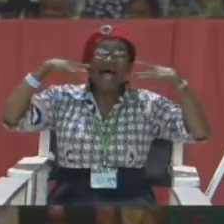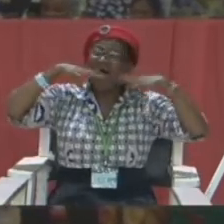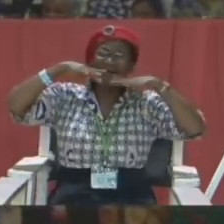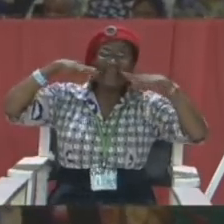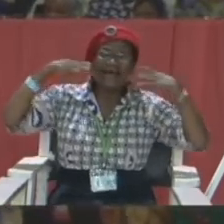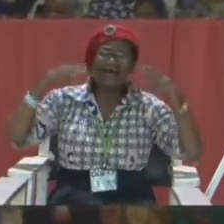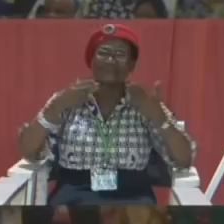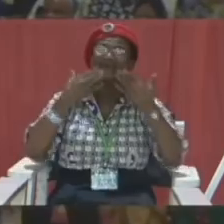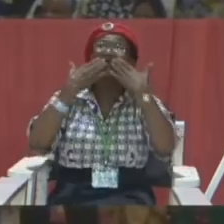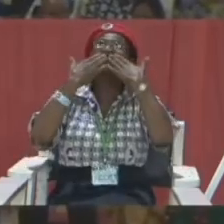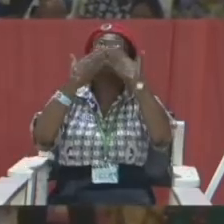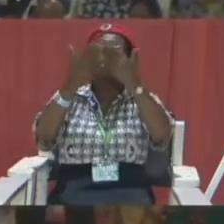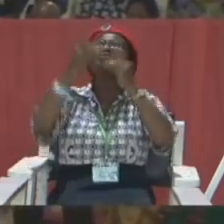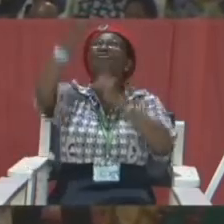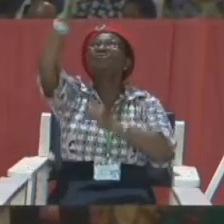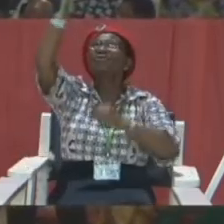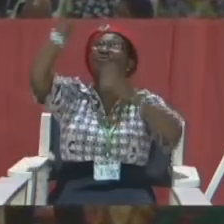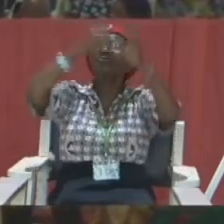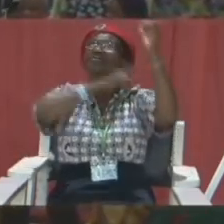Thank you, Lord.